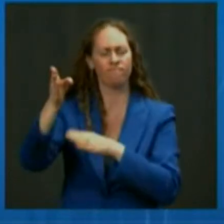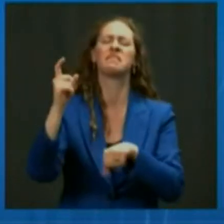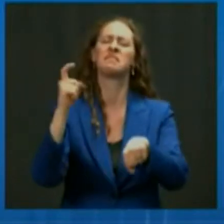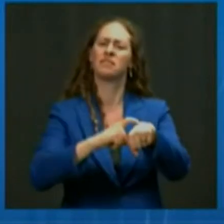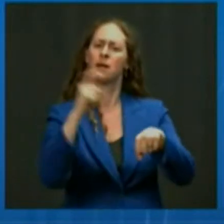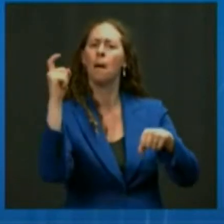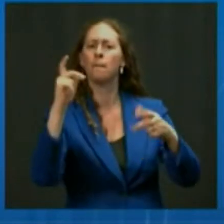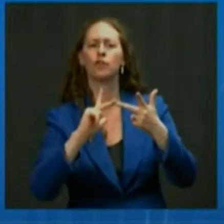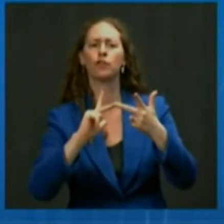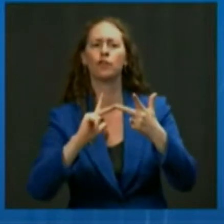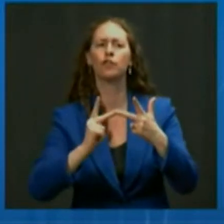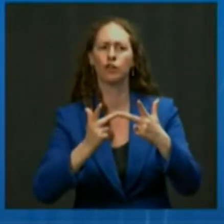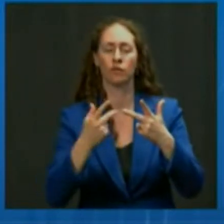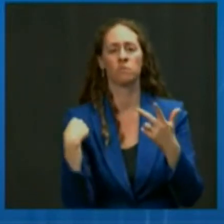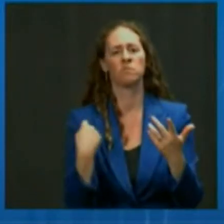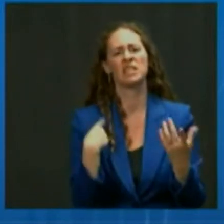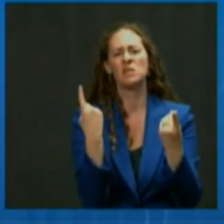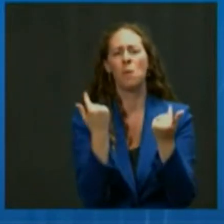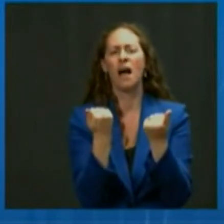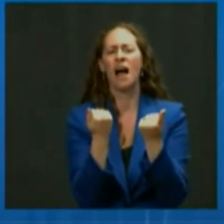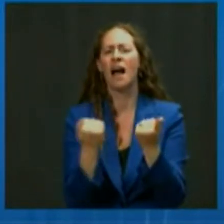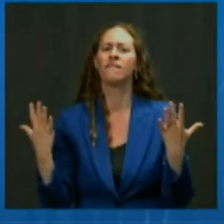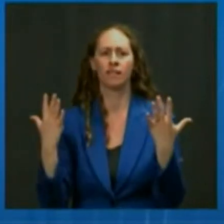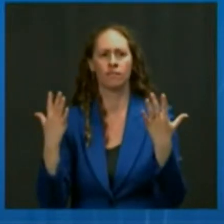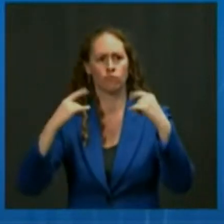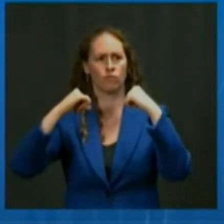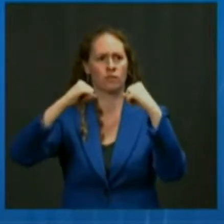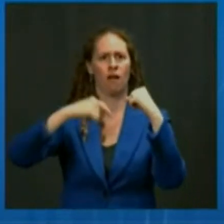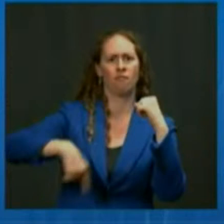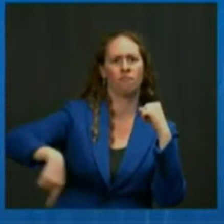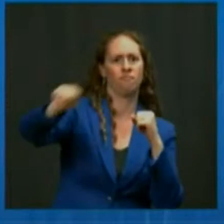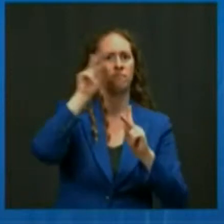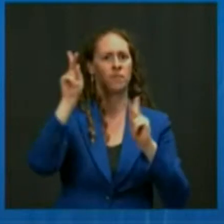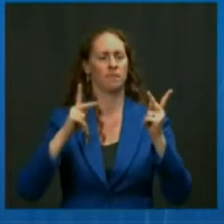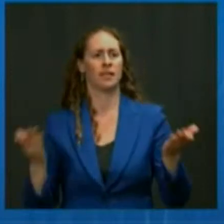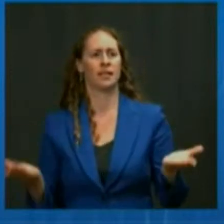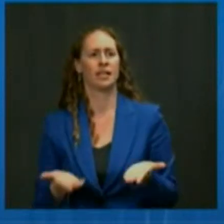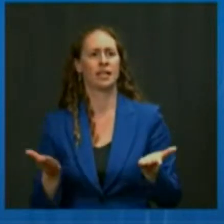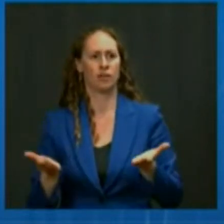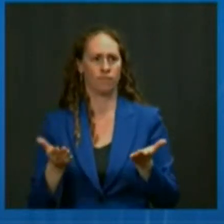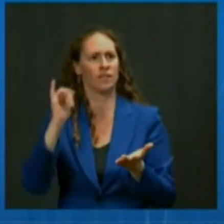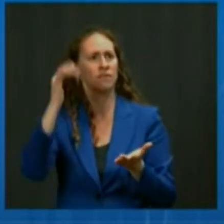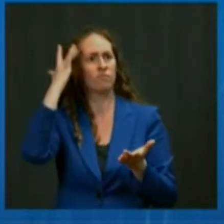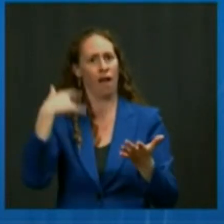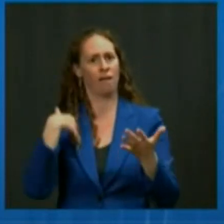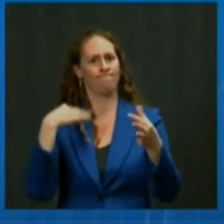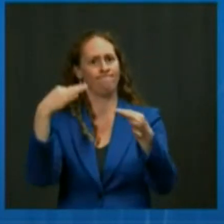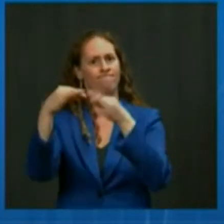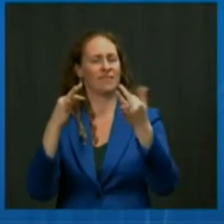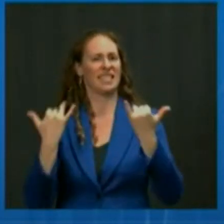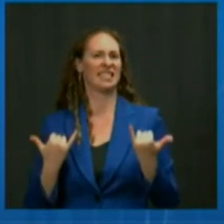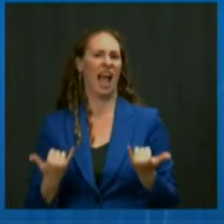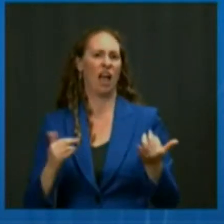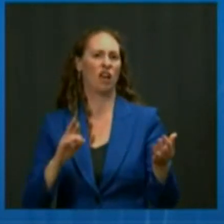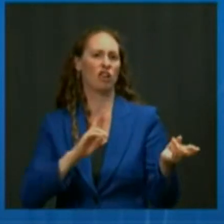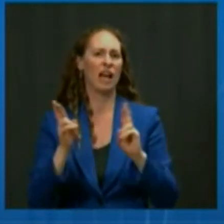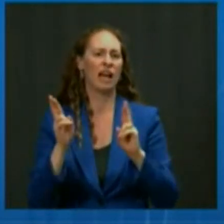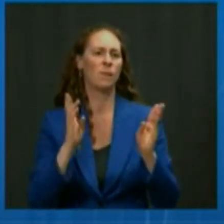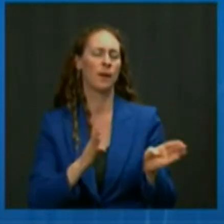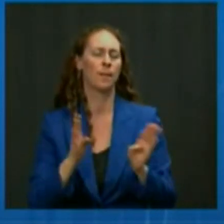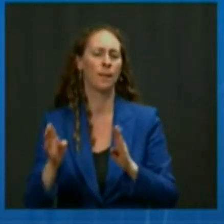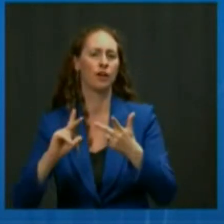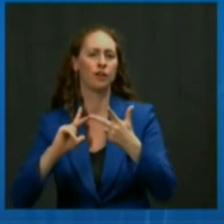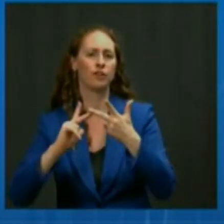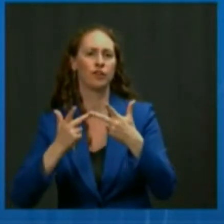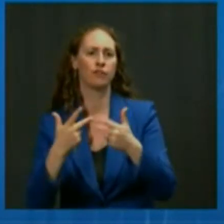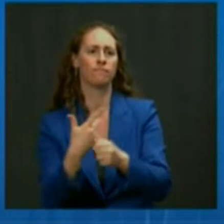do everything possible to protect people in our country. That's why we're announcing this booster plan. But we will also continue to accelerate our